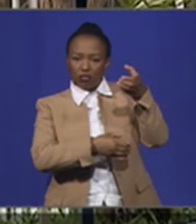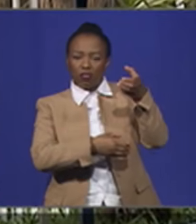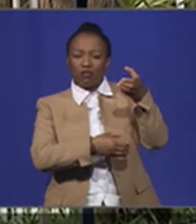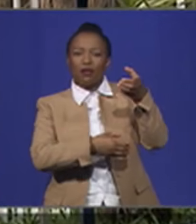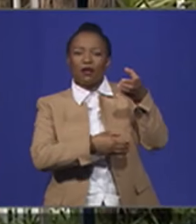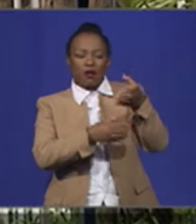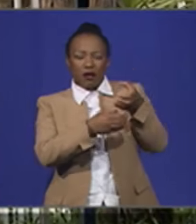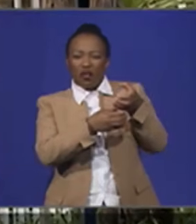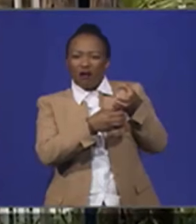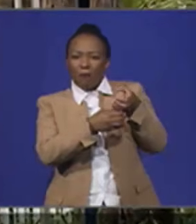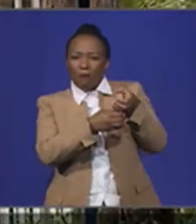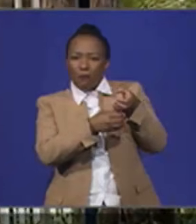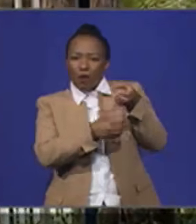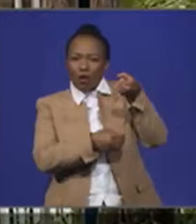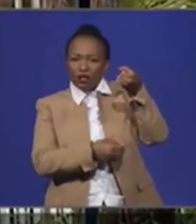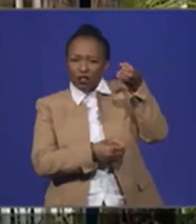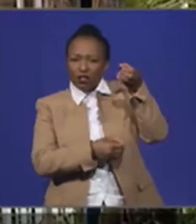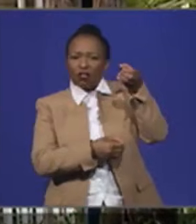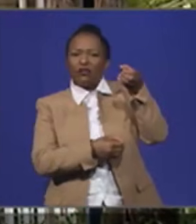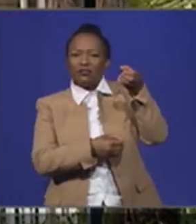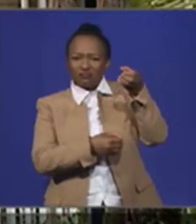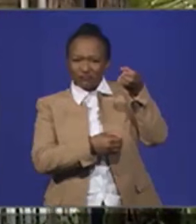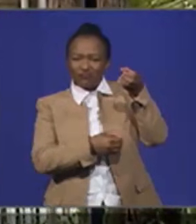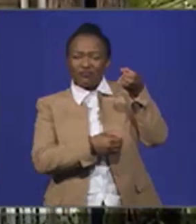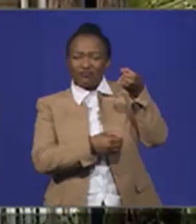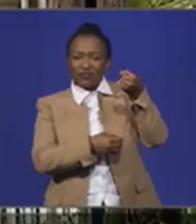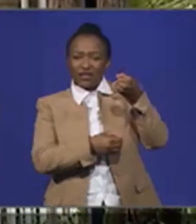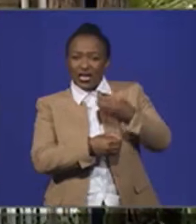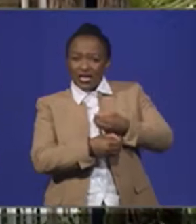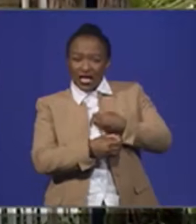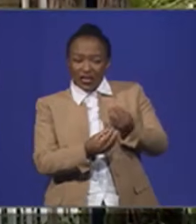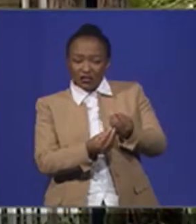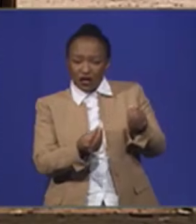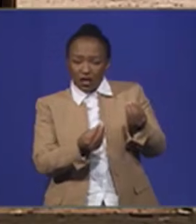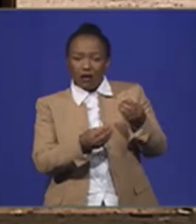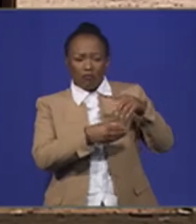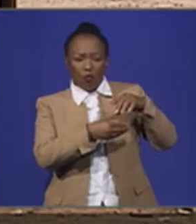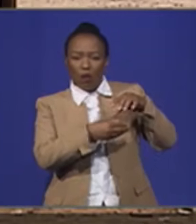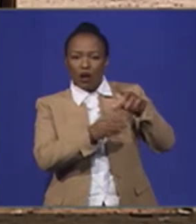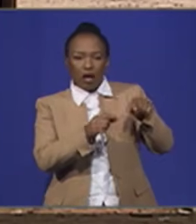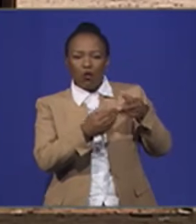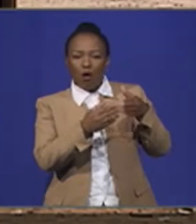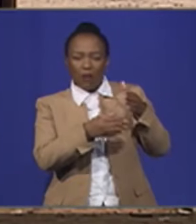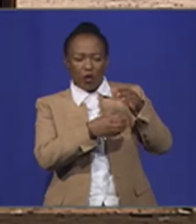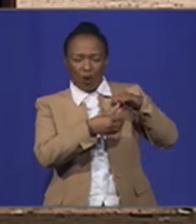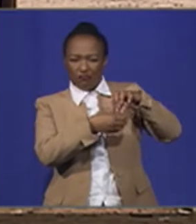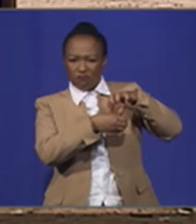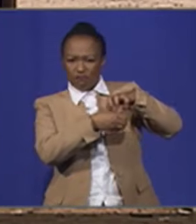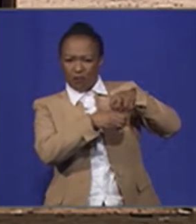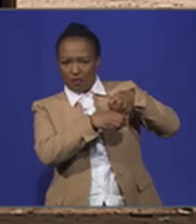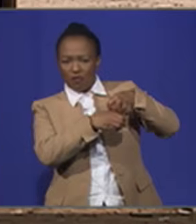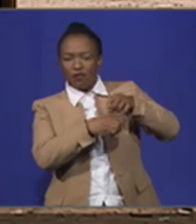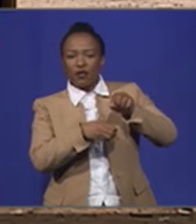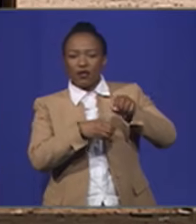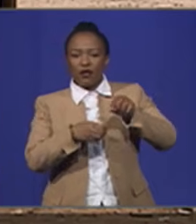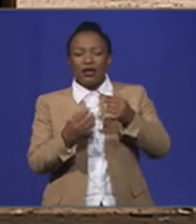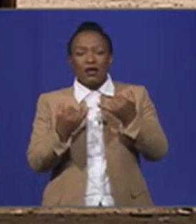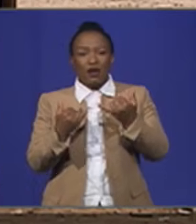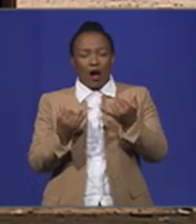portable bottles which young kids cannot be able to open. Jaaka le khubula serame le